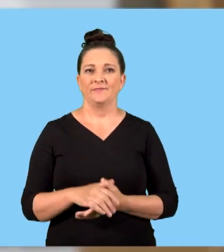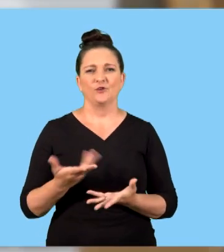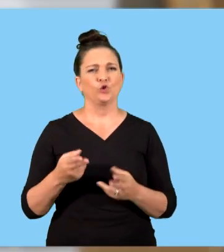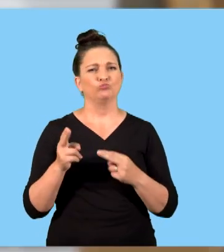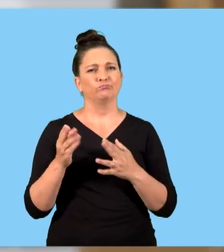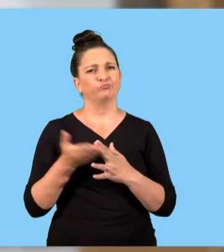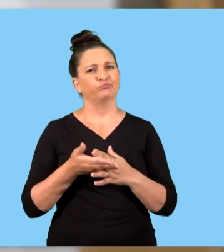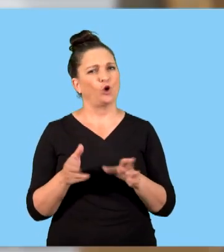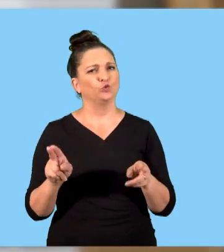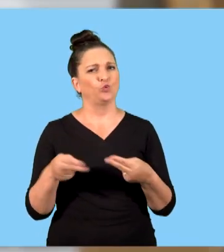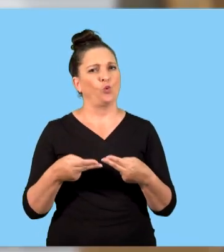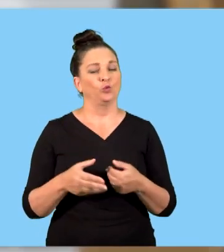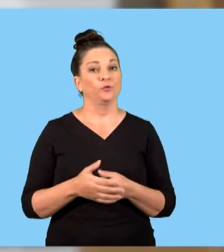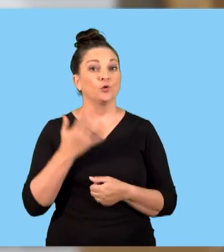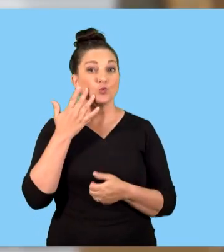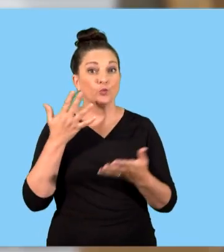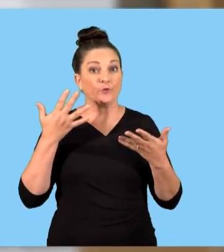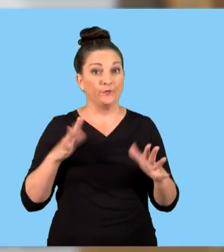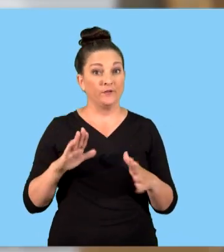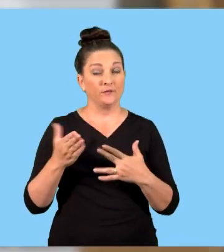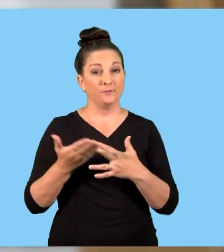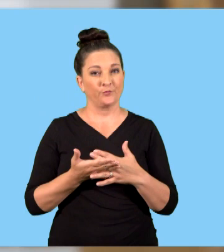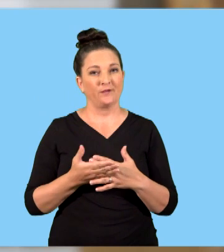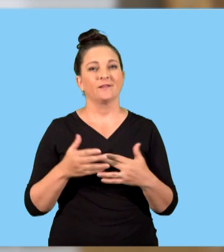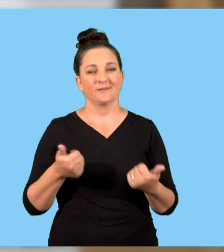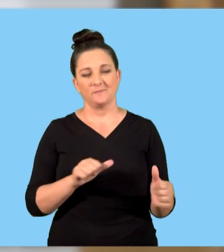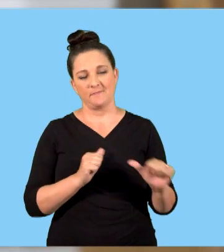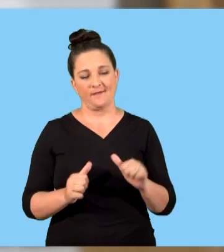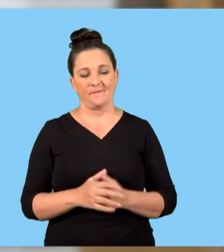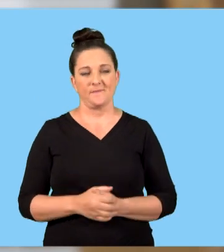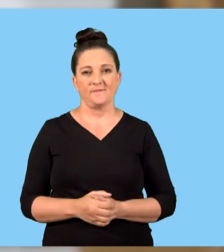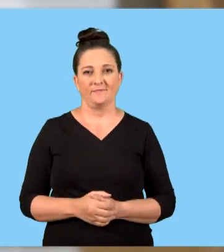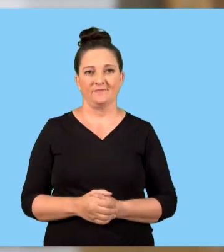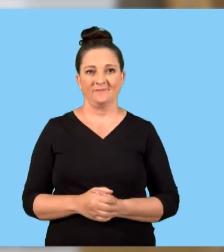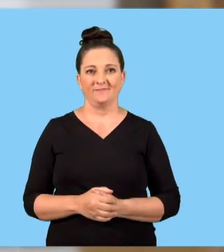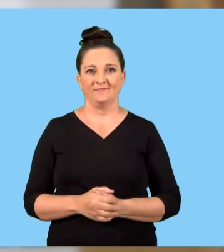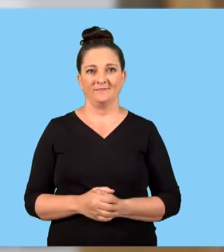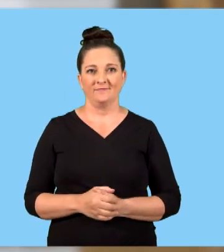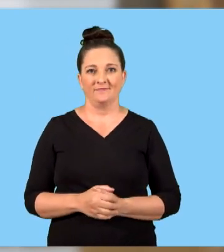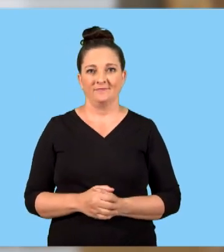Let us again take a quick break. After our break, we'll look at floor plans. See you now.